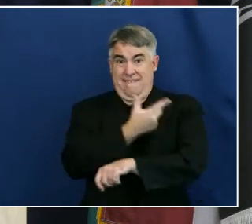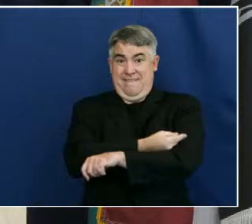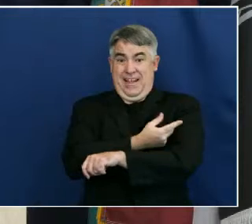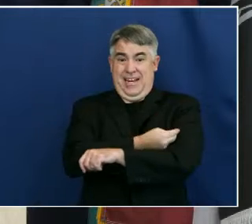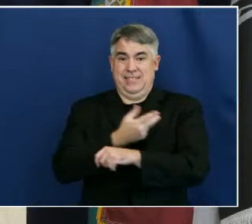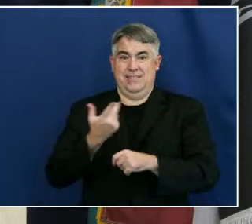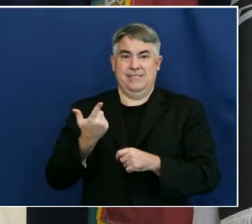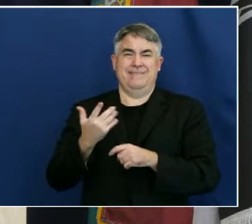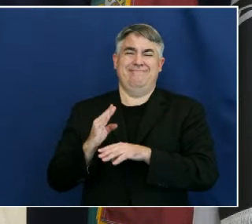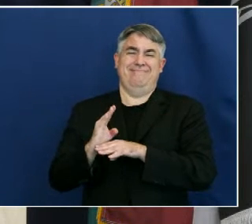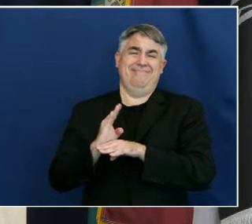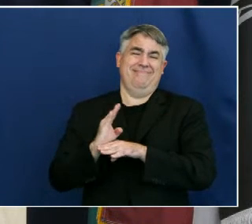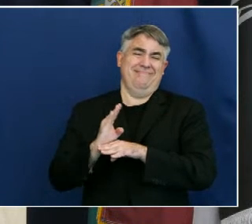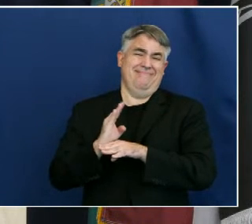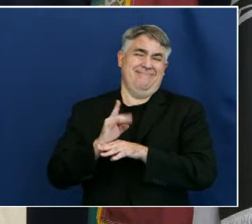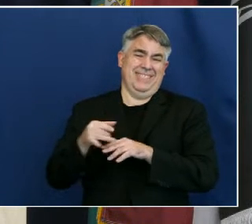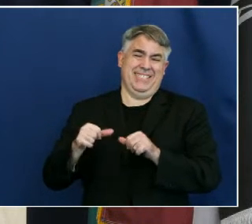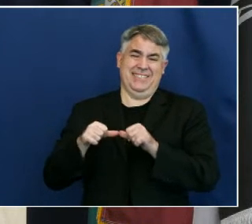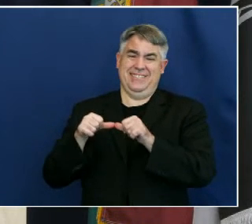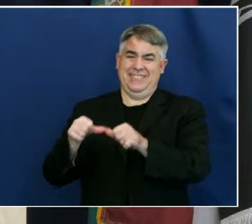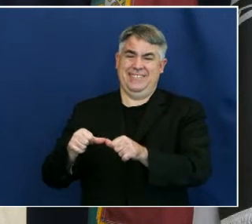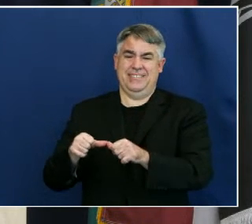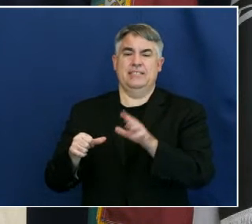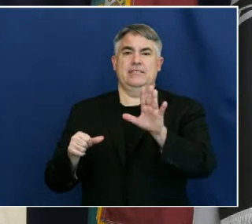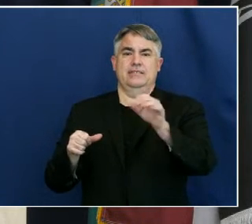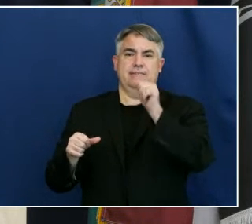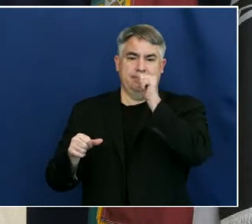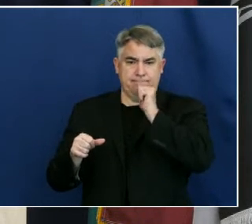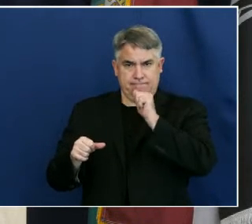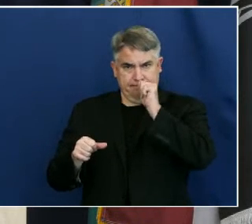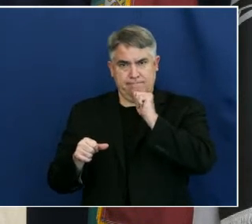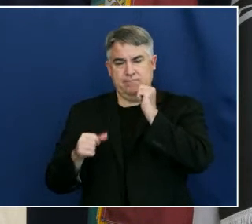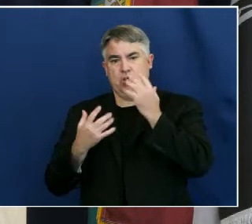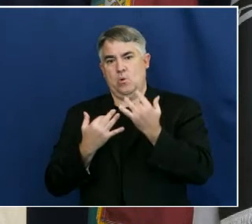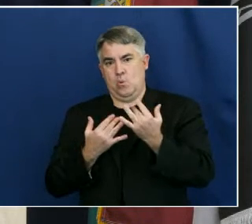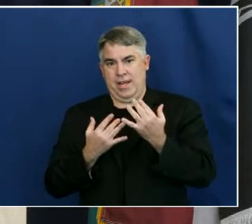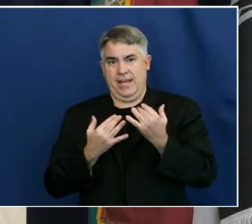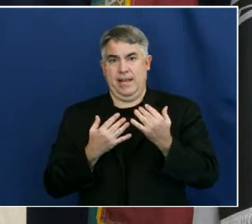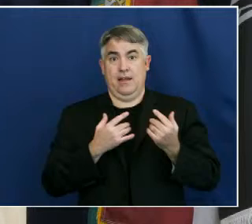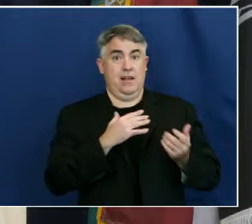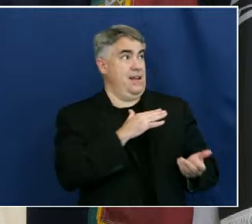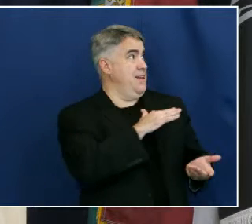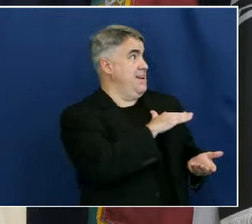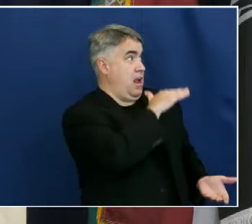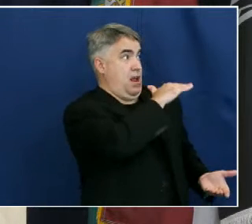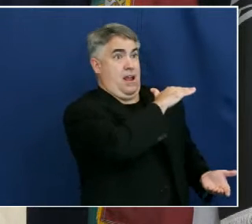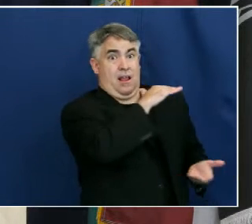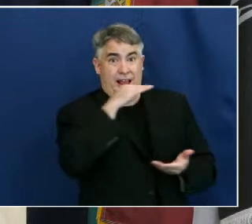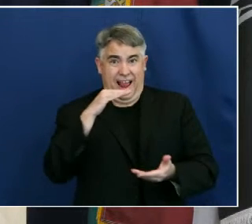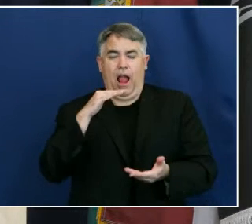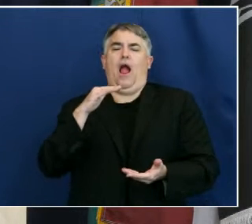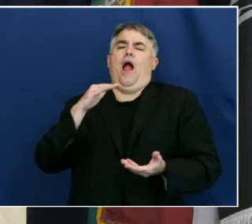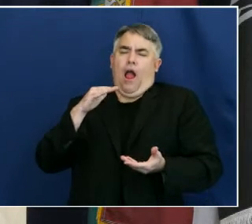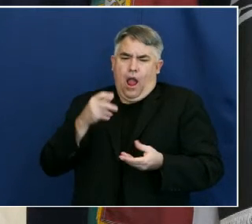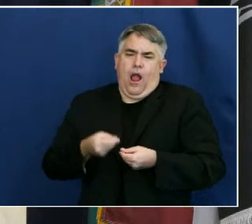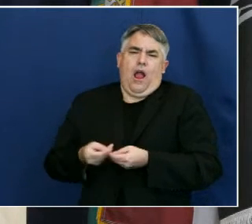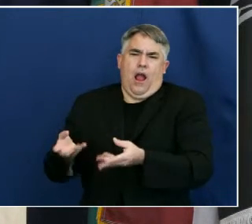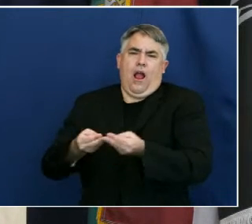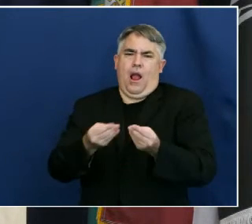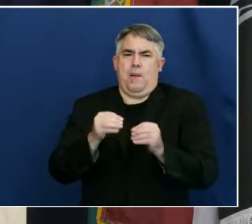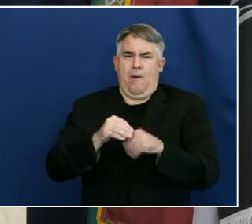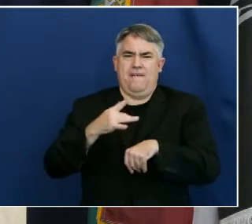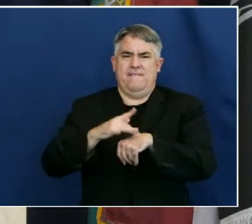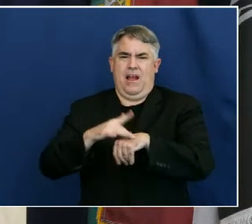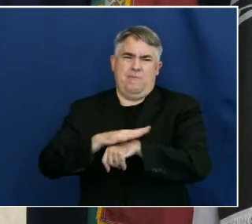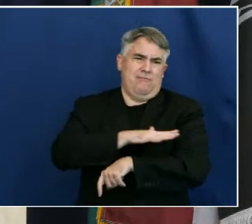appointment system. And so we need folks to understand that as supplies increase, and we do feel confident, particularly in the first and second week of March, that